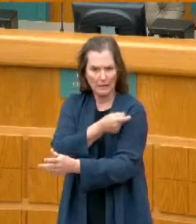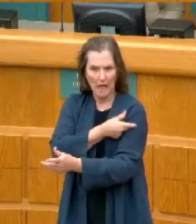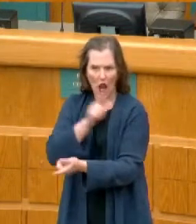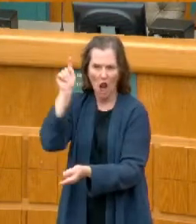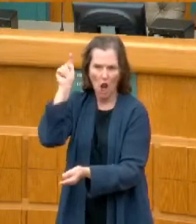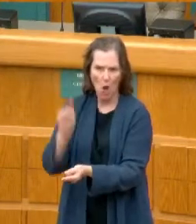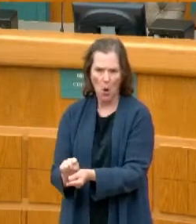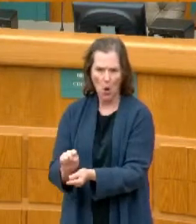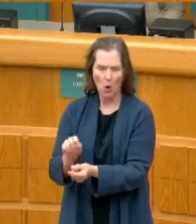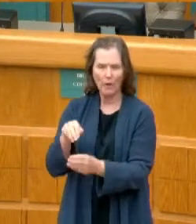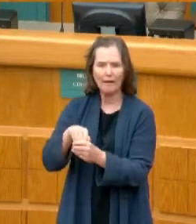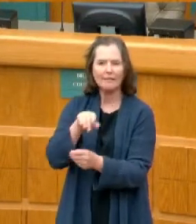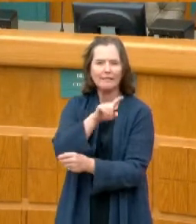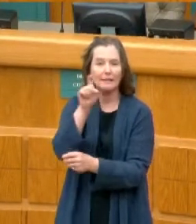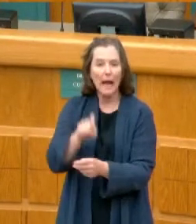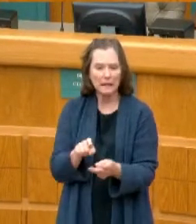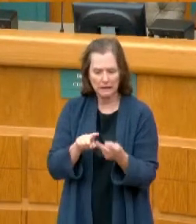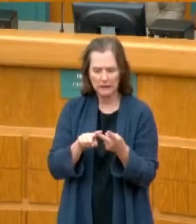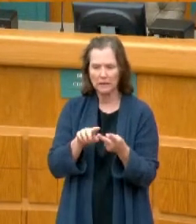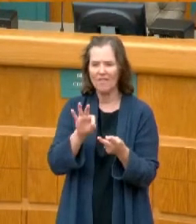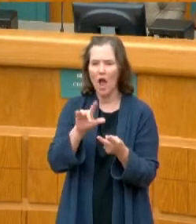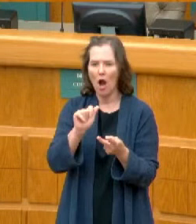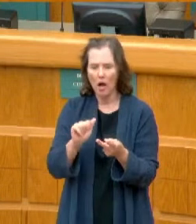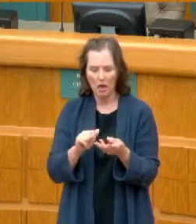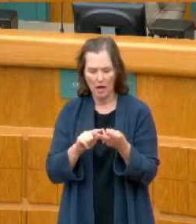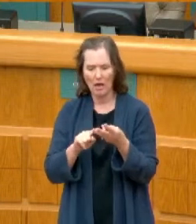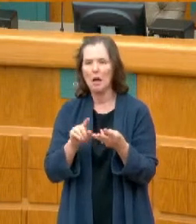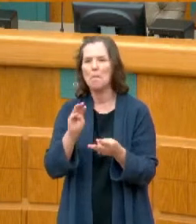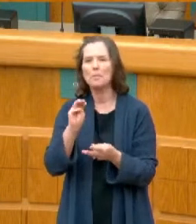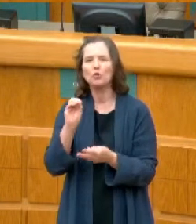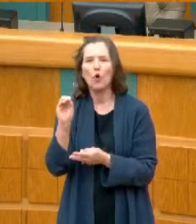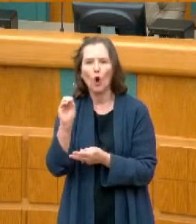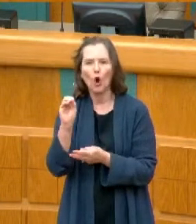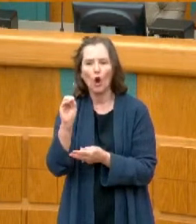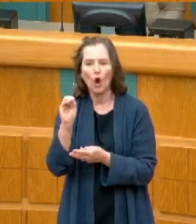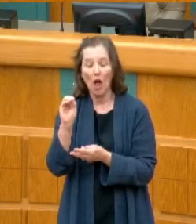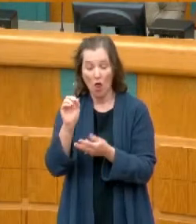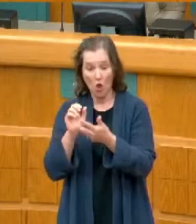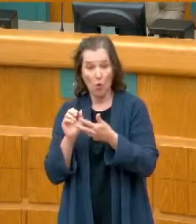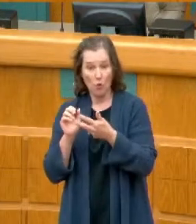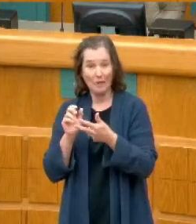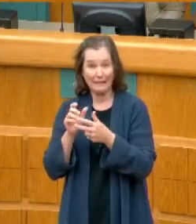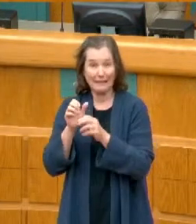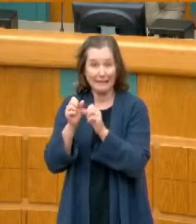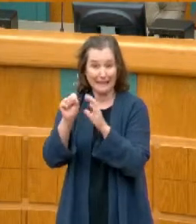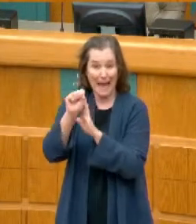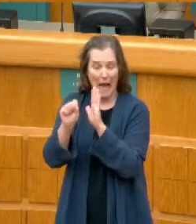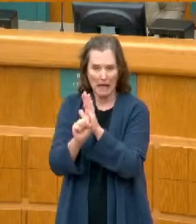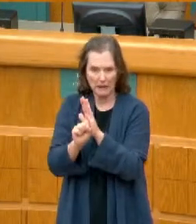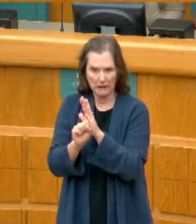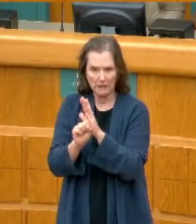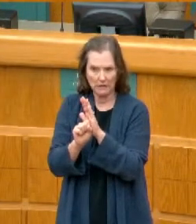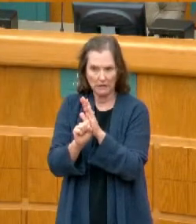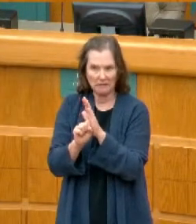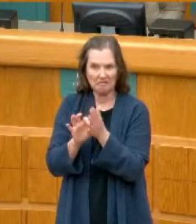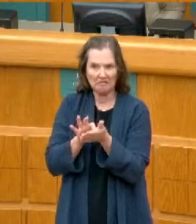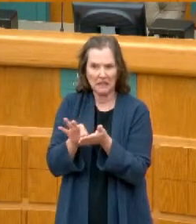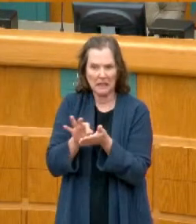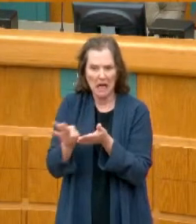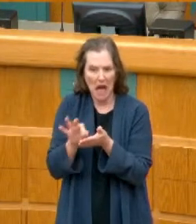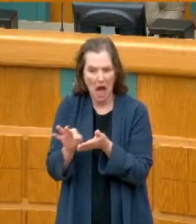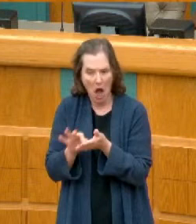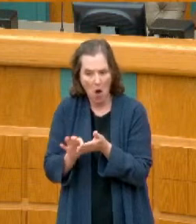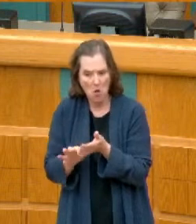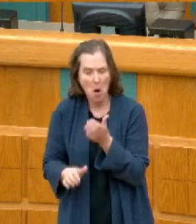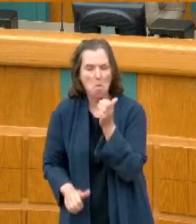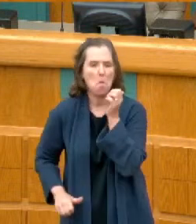for 40% of all new cases nationwide. So your city and county are